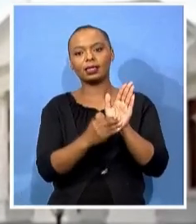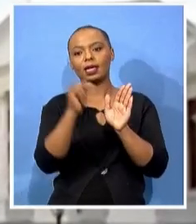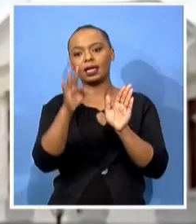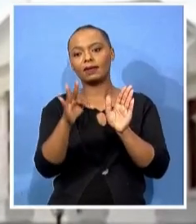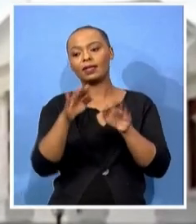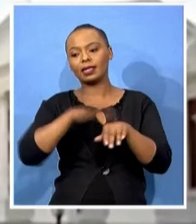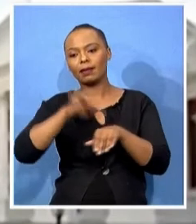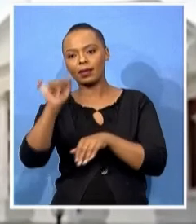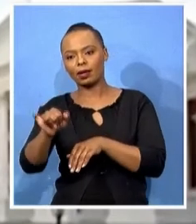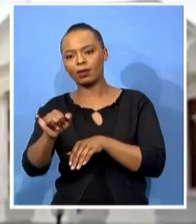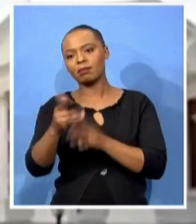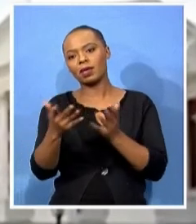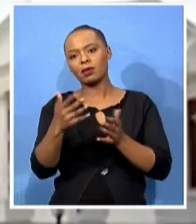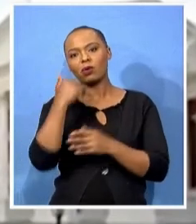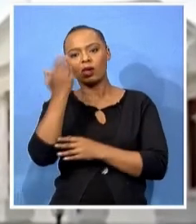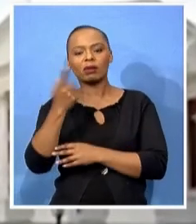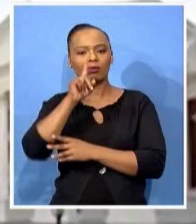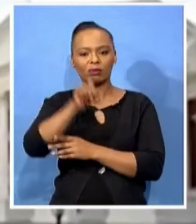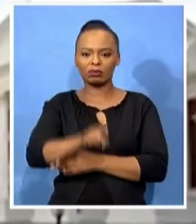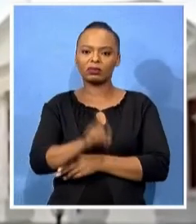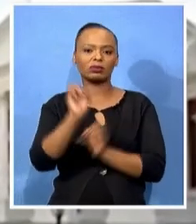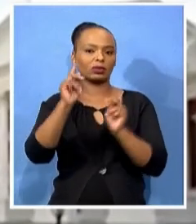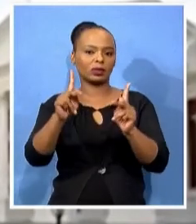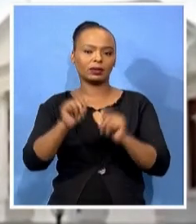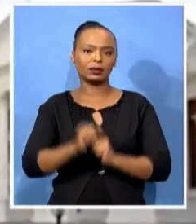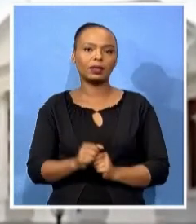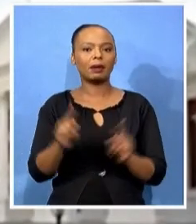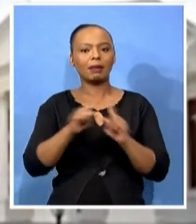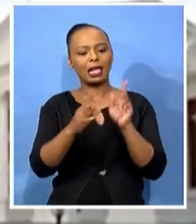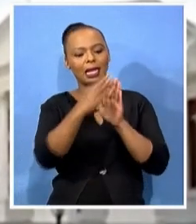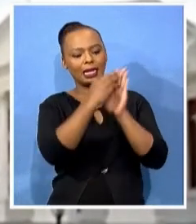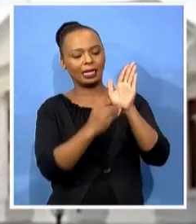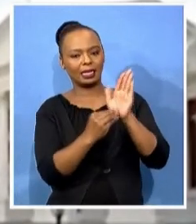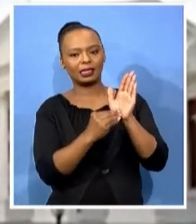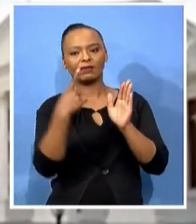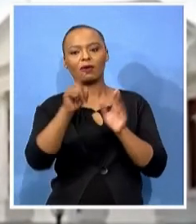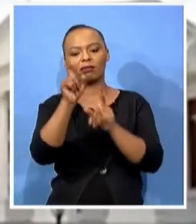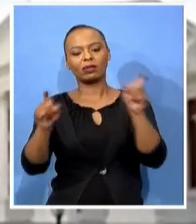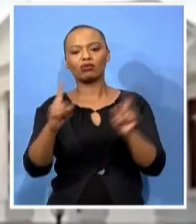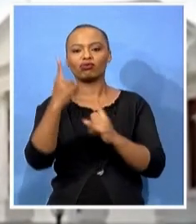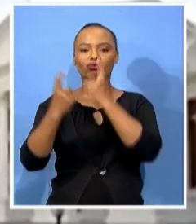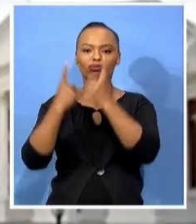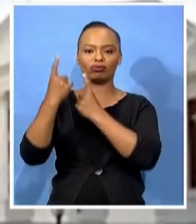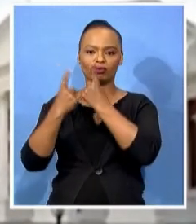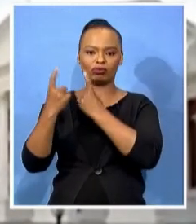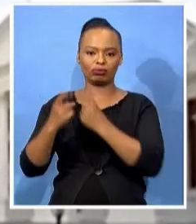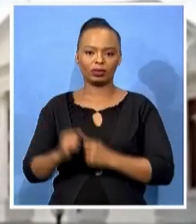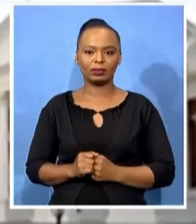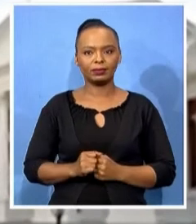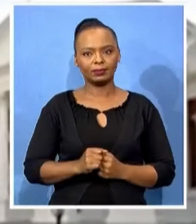already formulated for members to ask questions. Thank you, Dr. Anban Pillay.